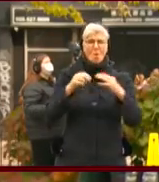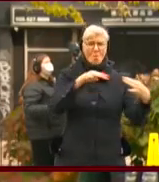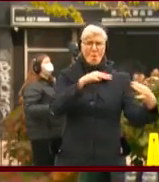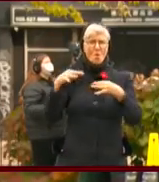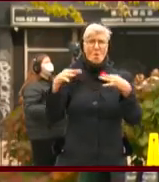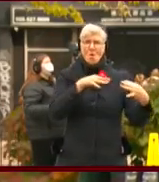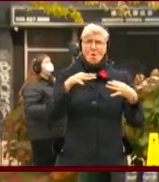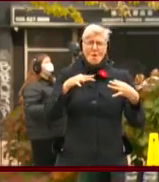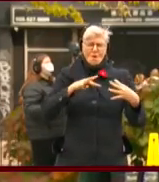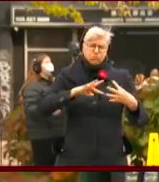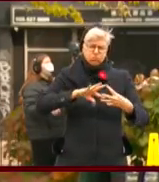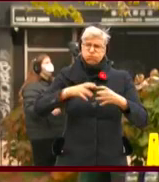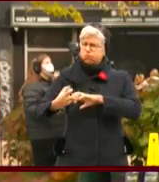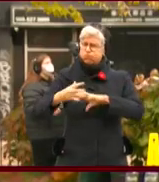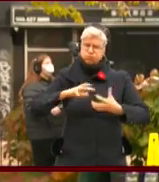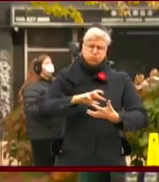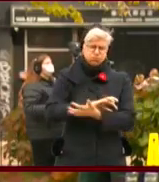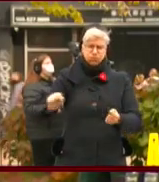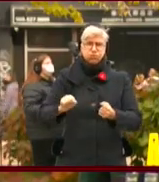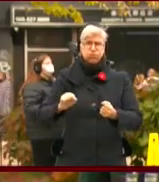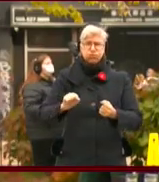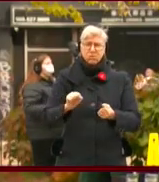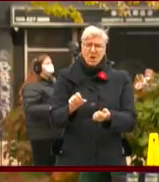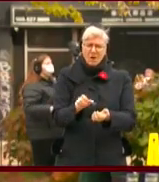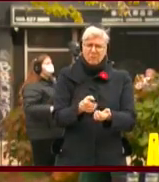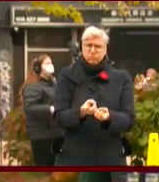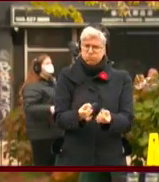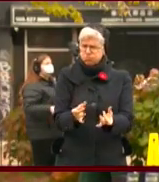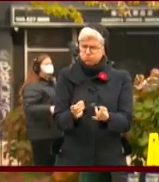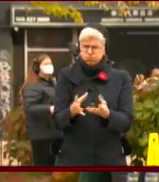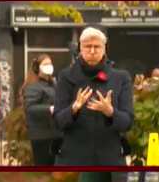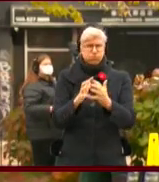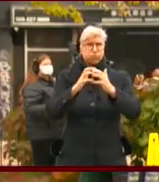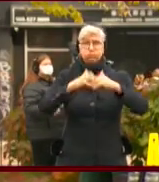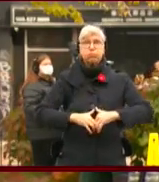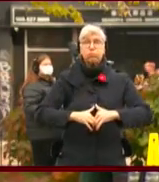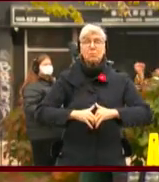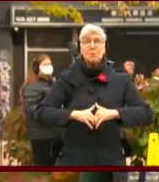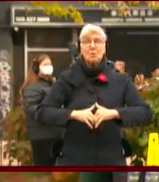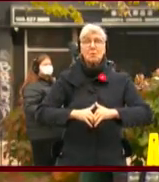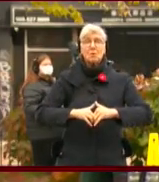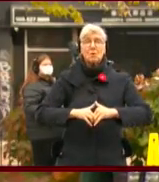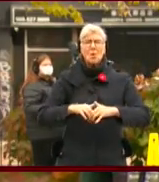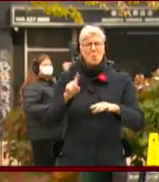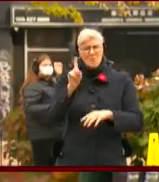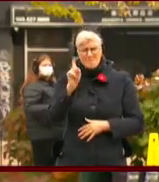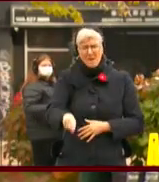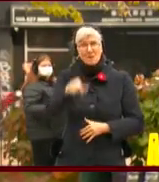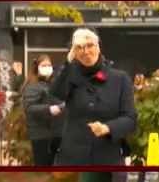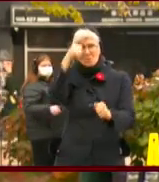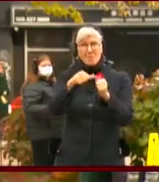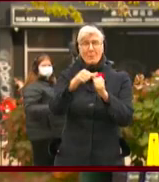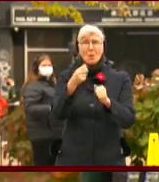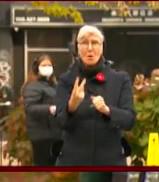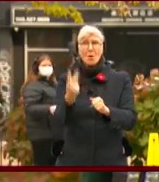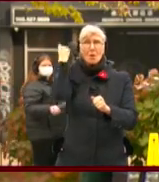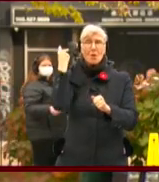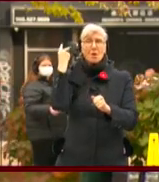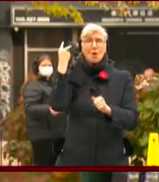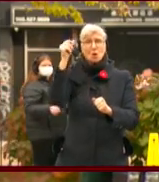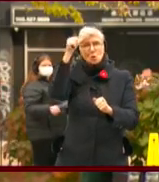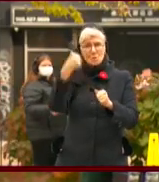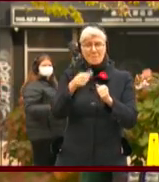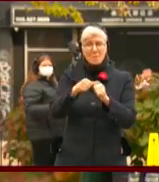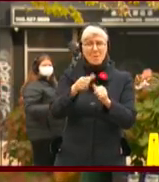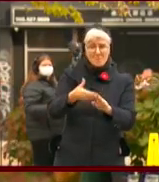tears apart. It takes that which is whole and dismembers it. To remember is to bring together again that which was once